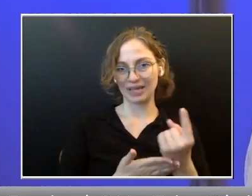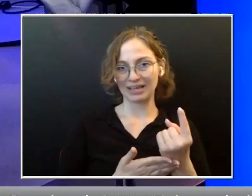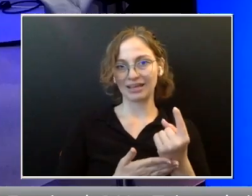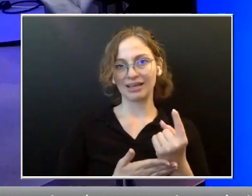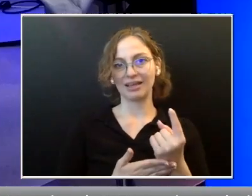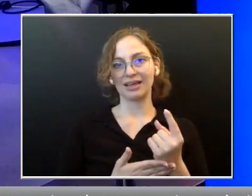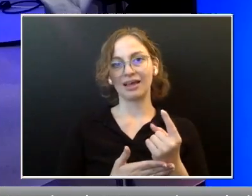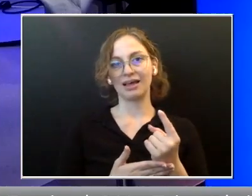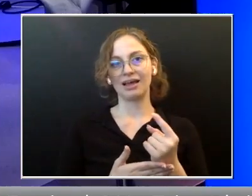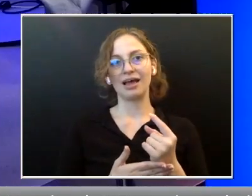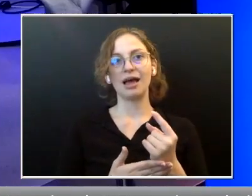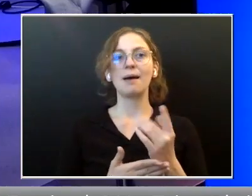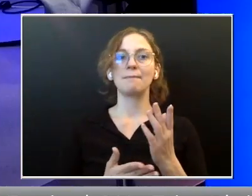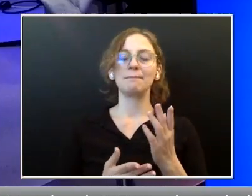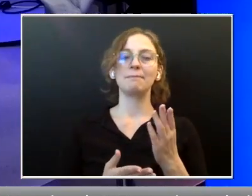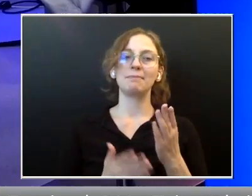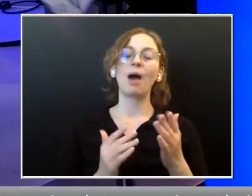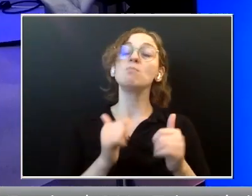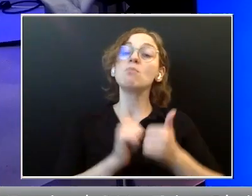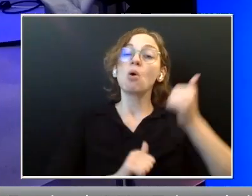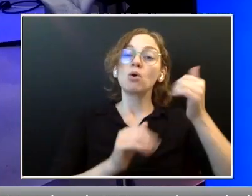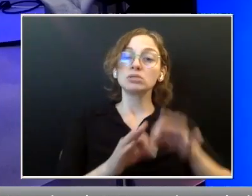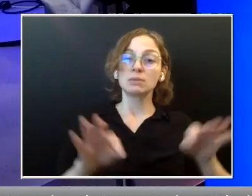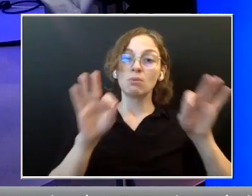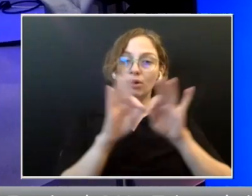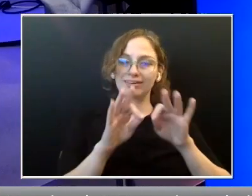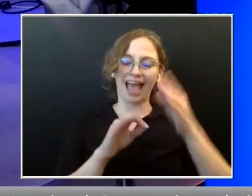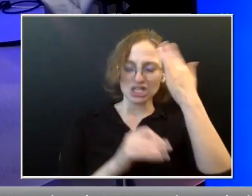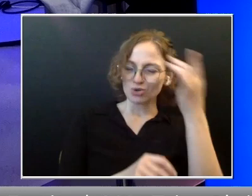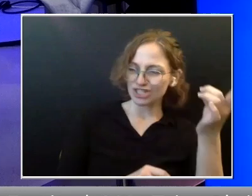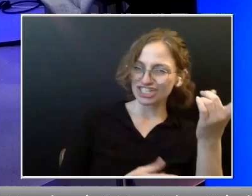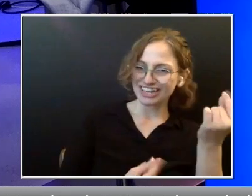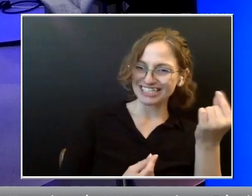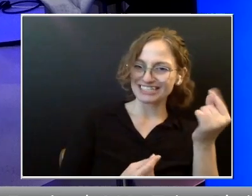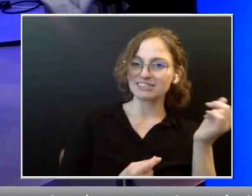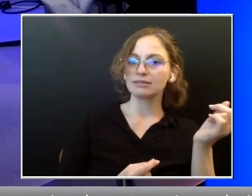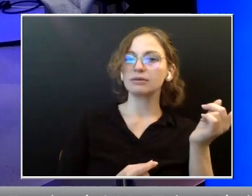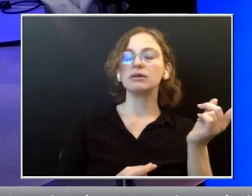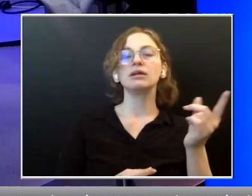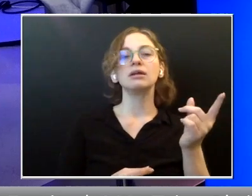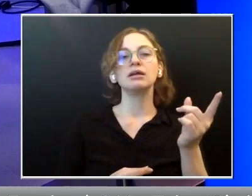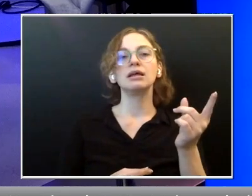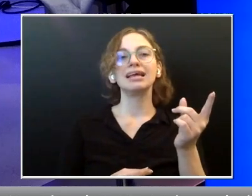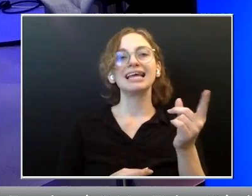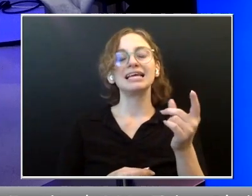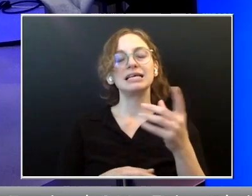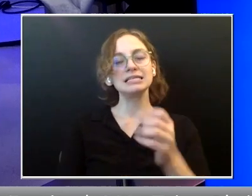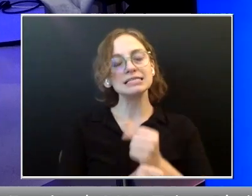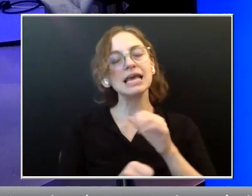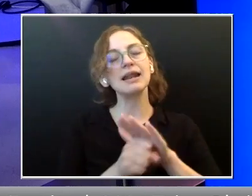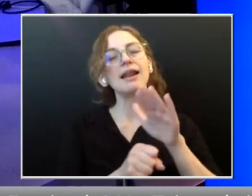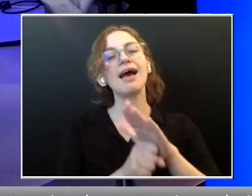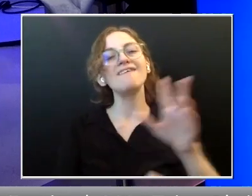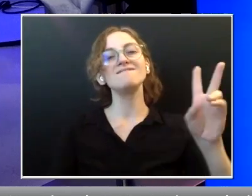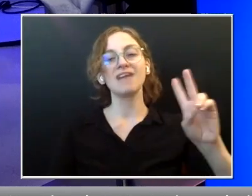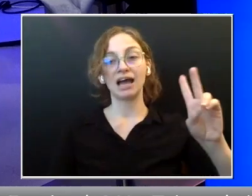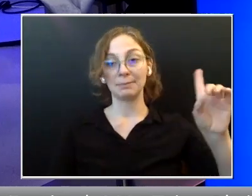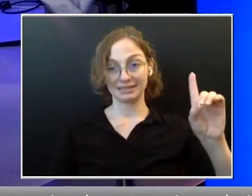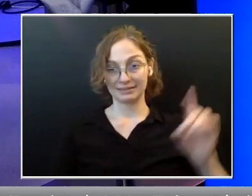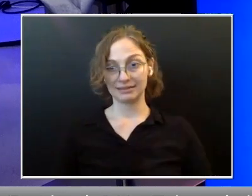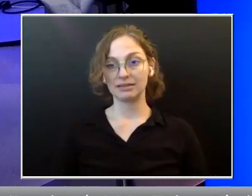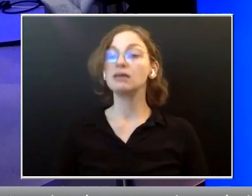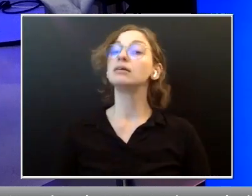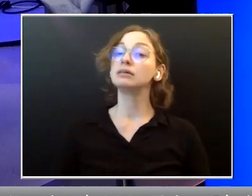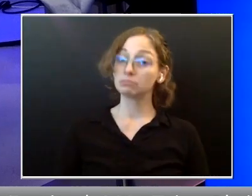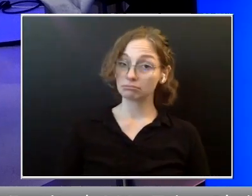Probably most importantly, and I know she does this, is get an adequate amount of vitamin D as well. Okay. Angela, how do you get your vitamin